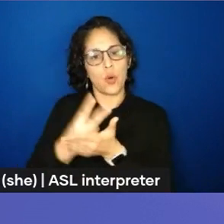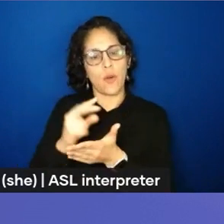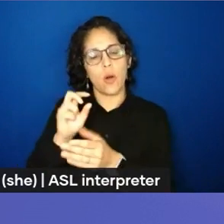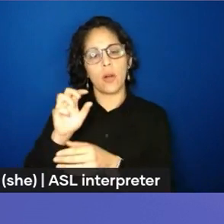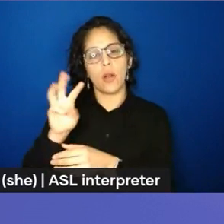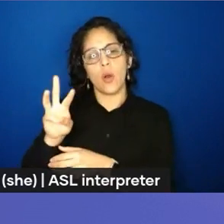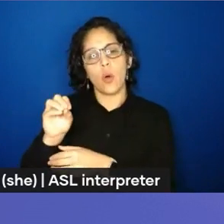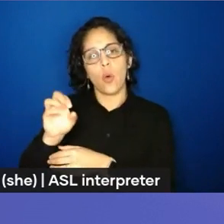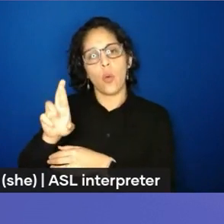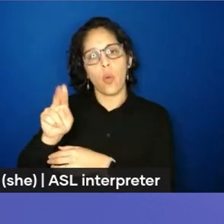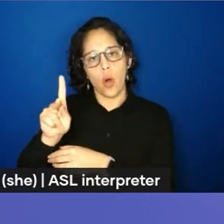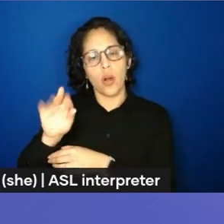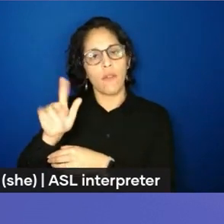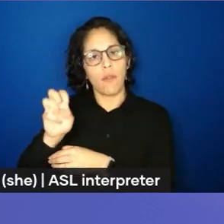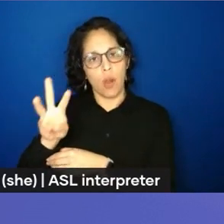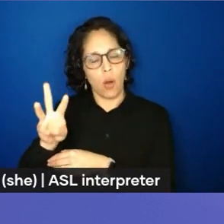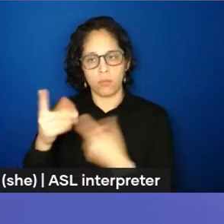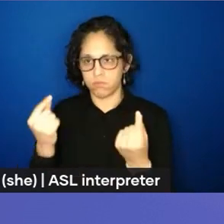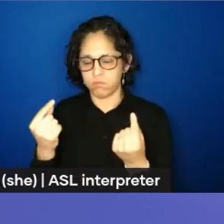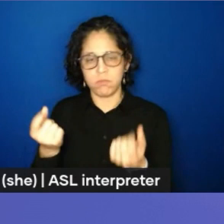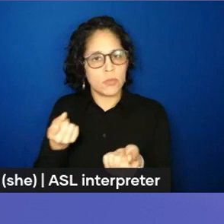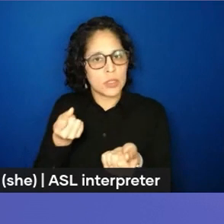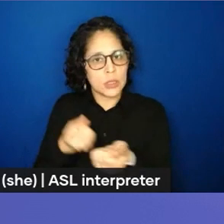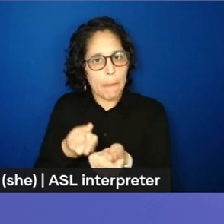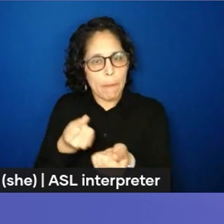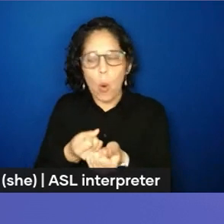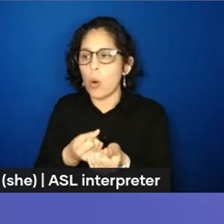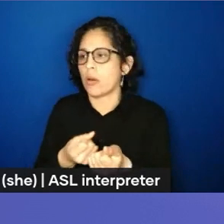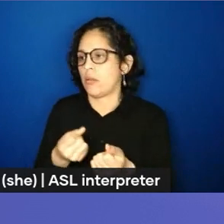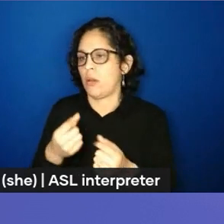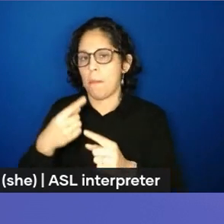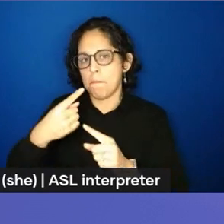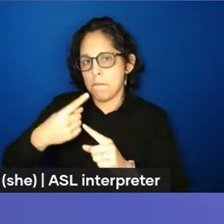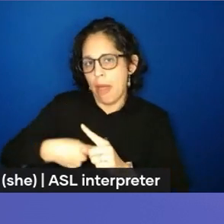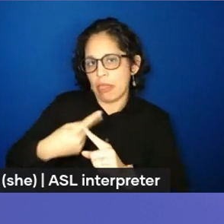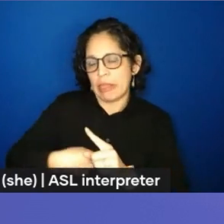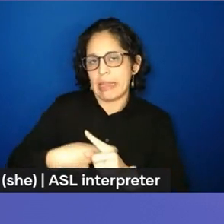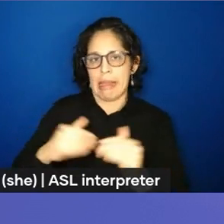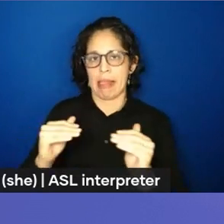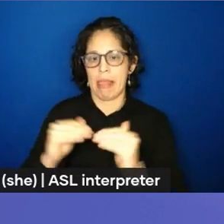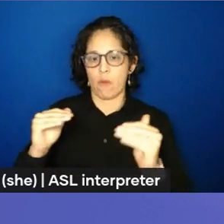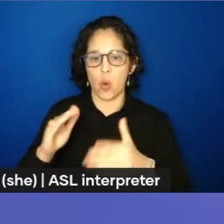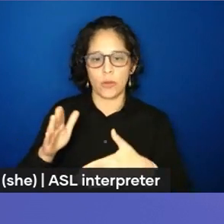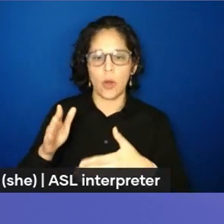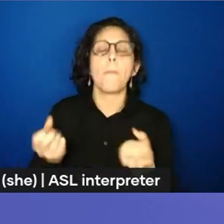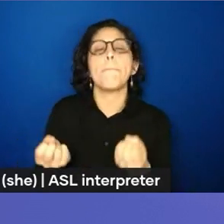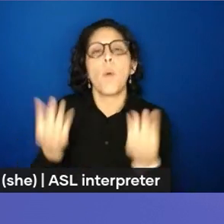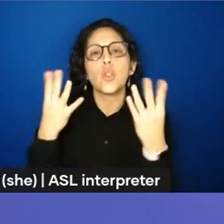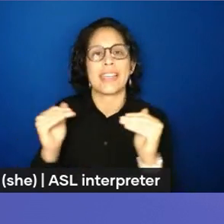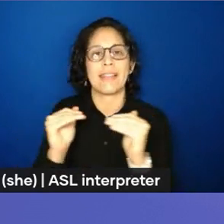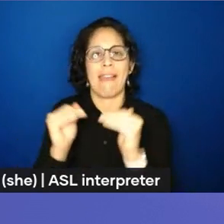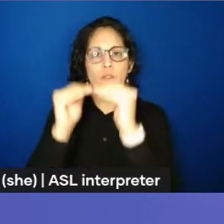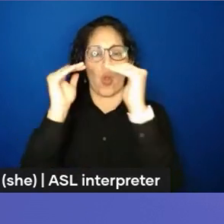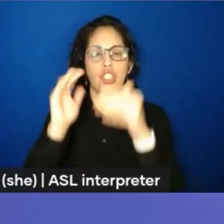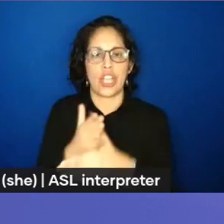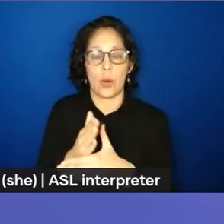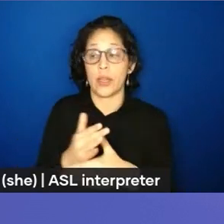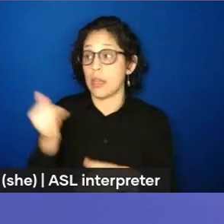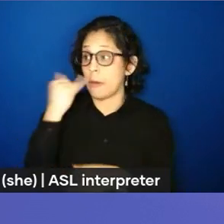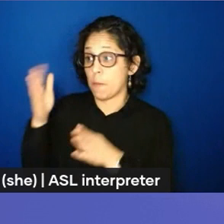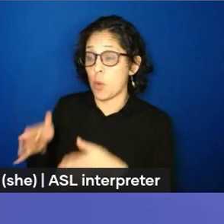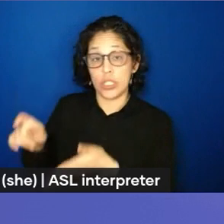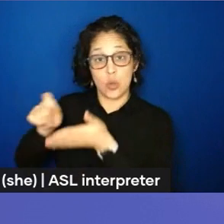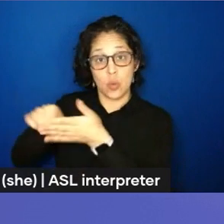basically being able to support multi-level sharing. So for example, someone writes a document, they first want to share